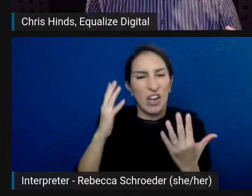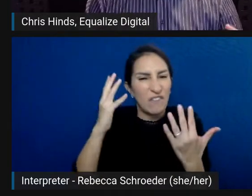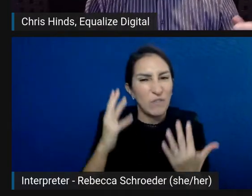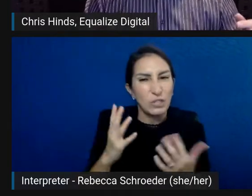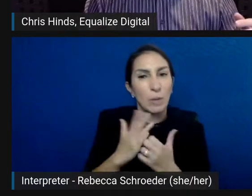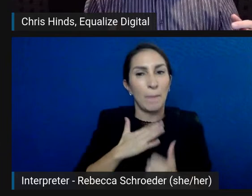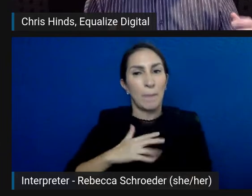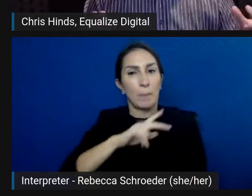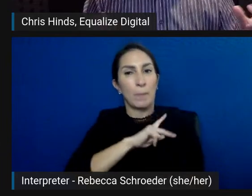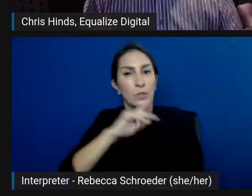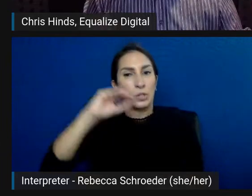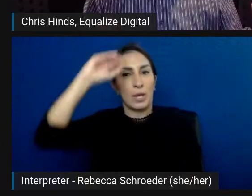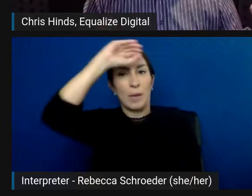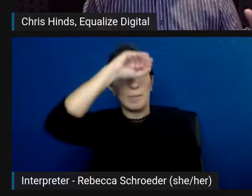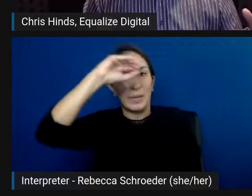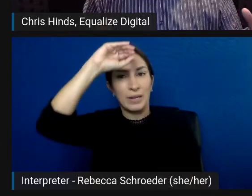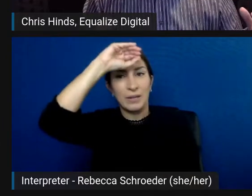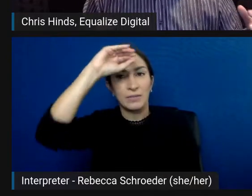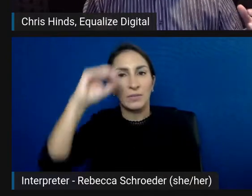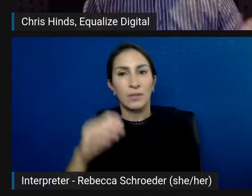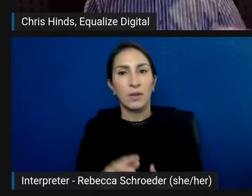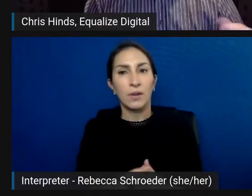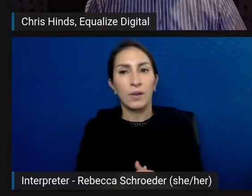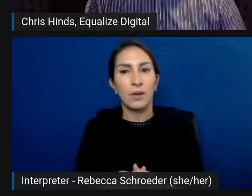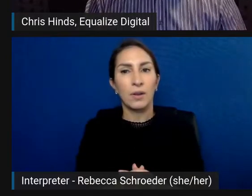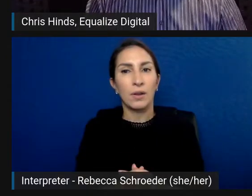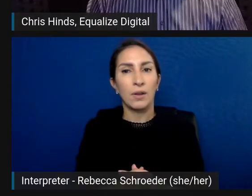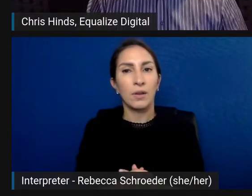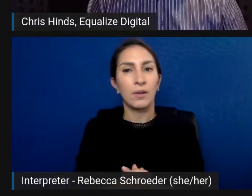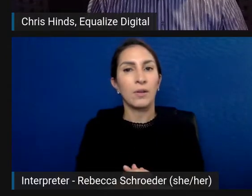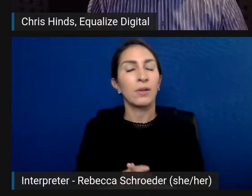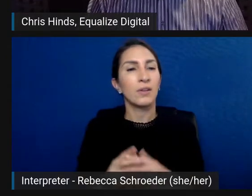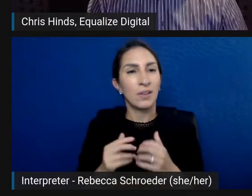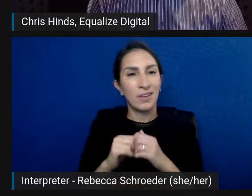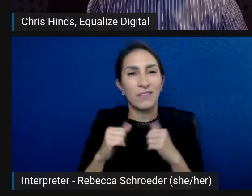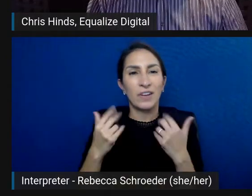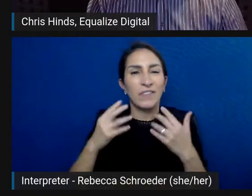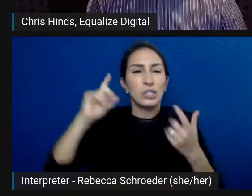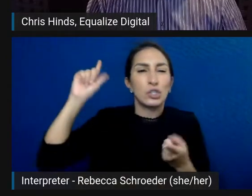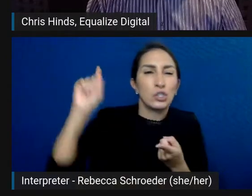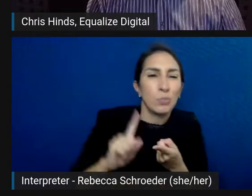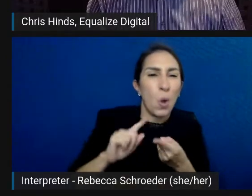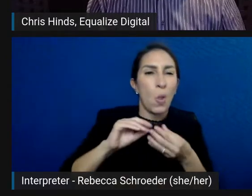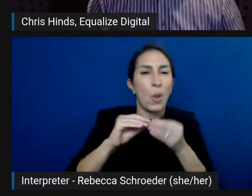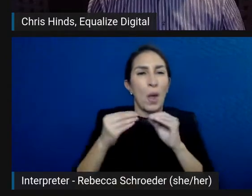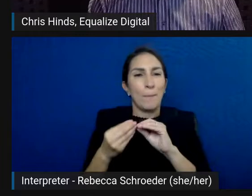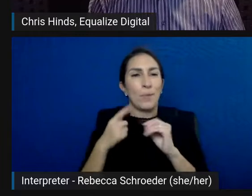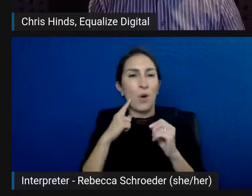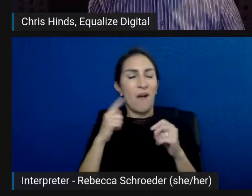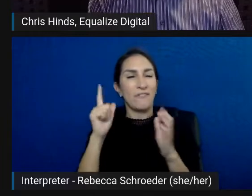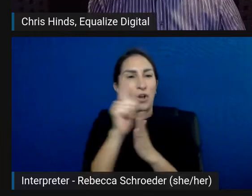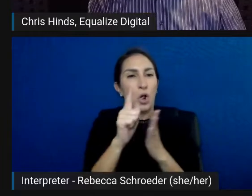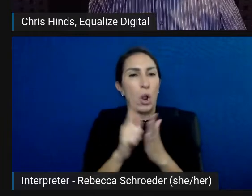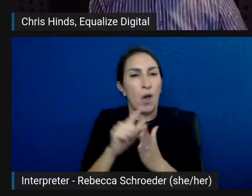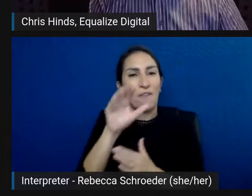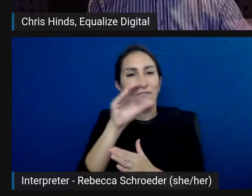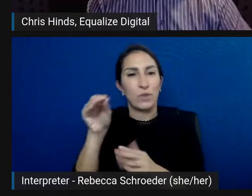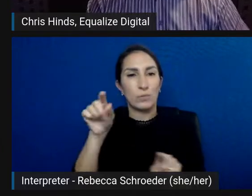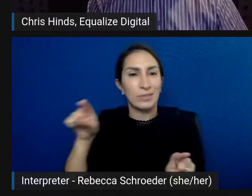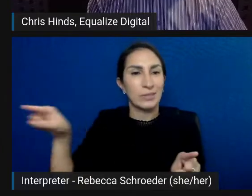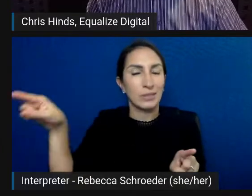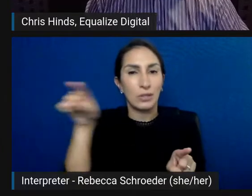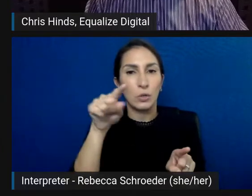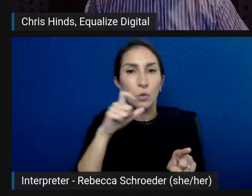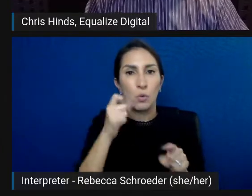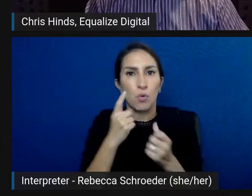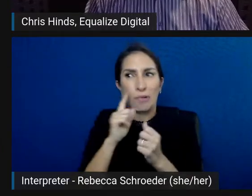opinion, right? That a small number of opportunistic law firms nationwide are using like